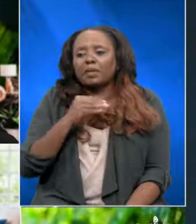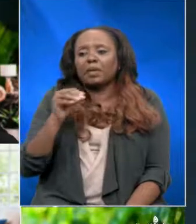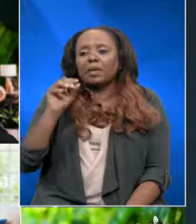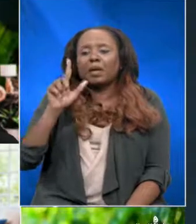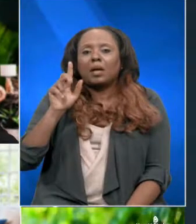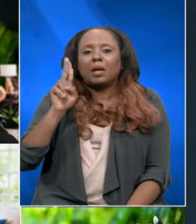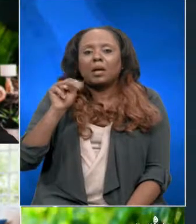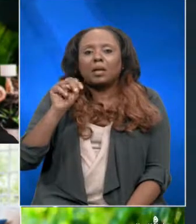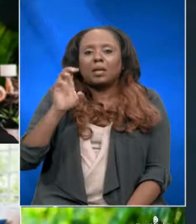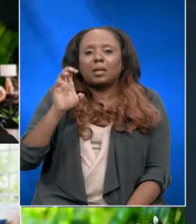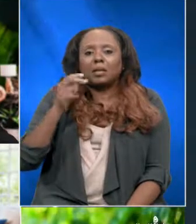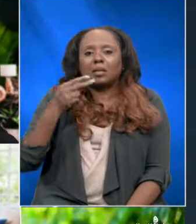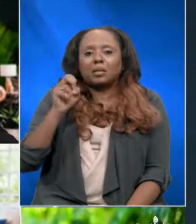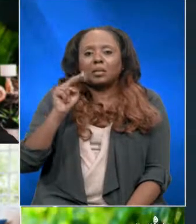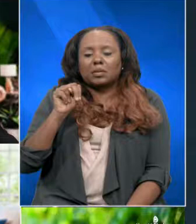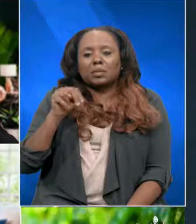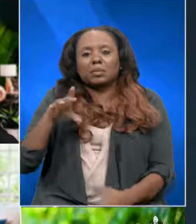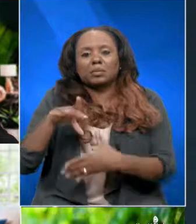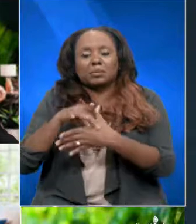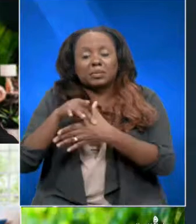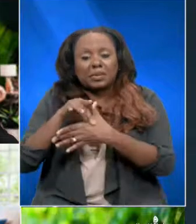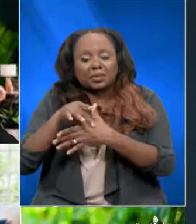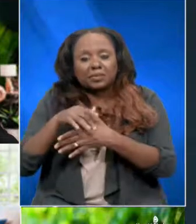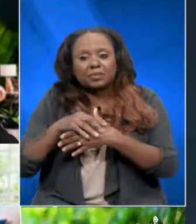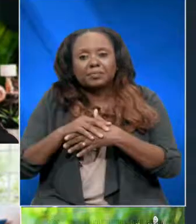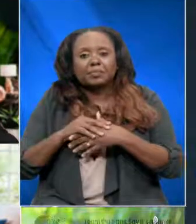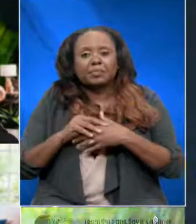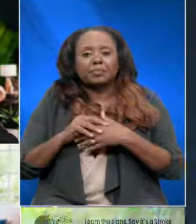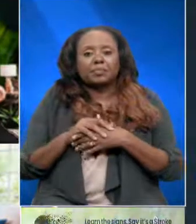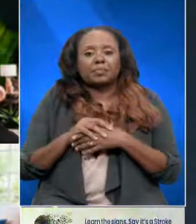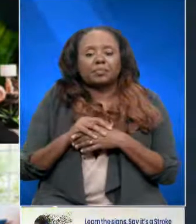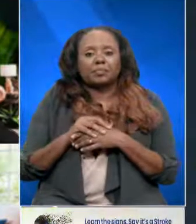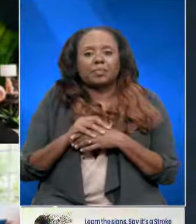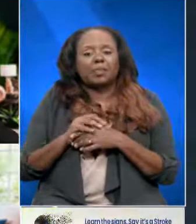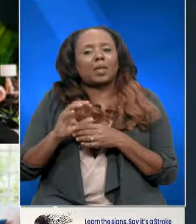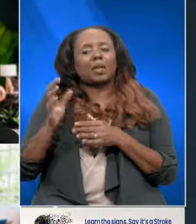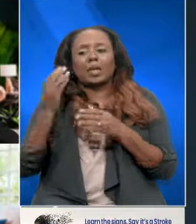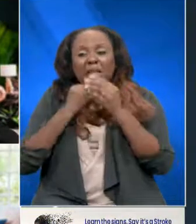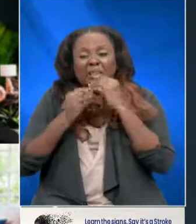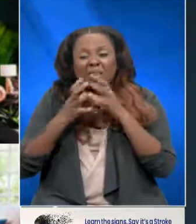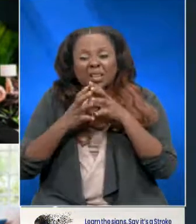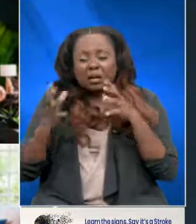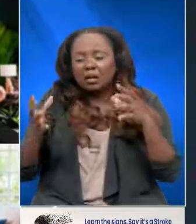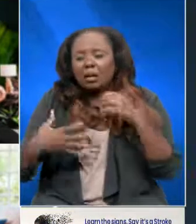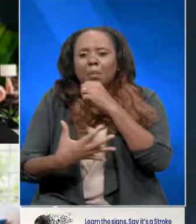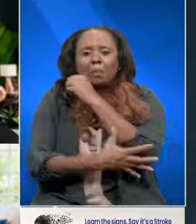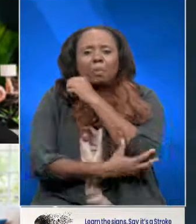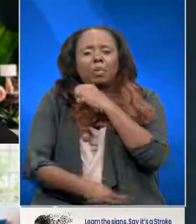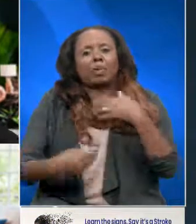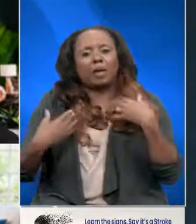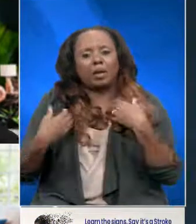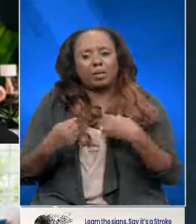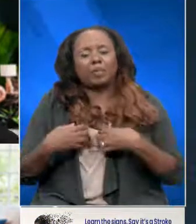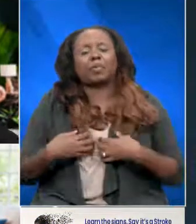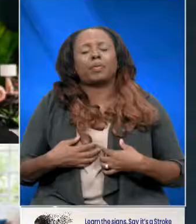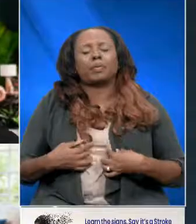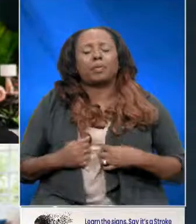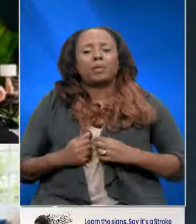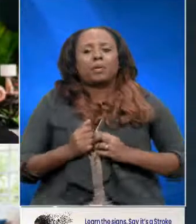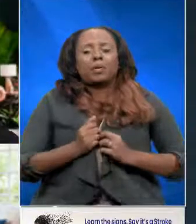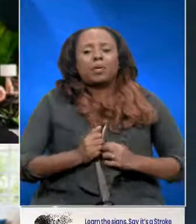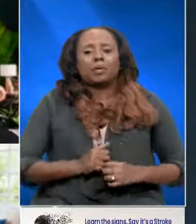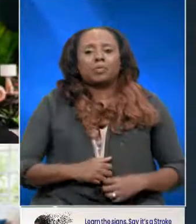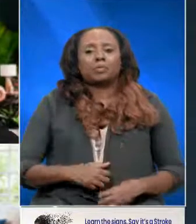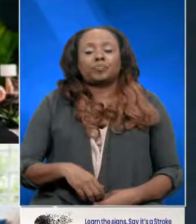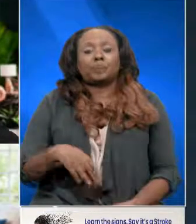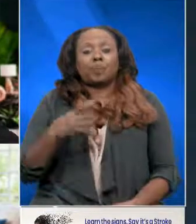particular type of fat lends to poor health. We want to consume more of the unsaturated fat, and we don't consume a